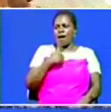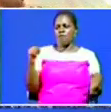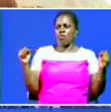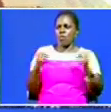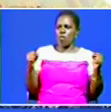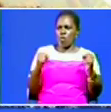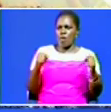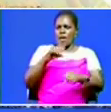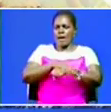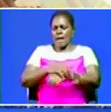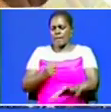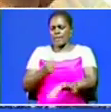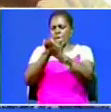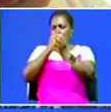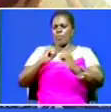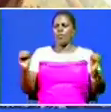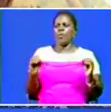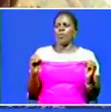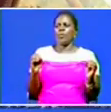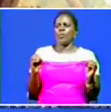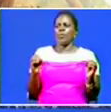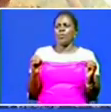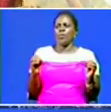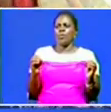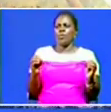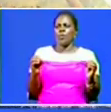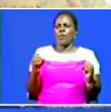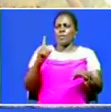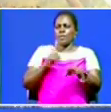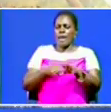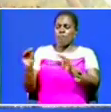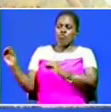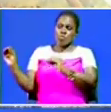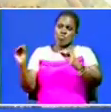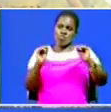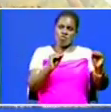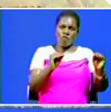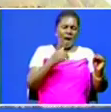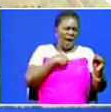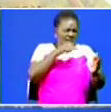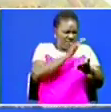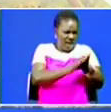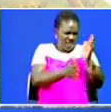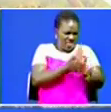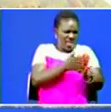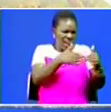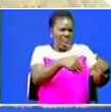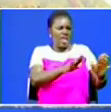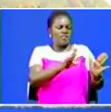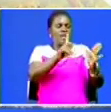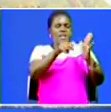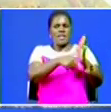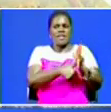Atuja pata vitu ya kujisaidia nayo. Wakati tulitoka Sierra Leone, hatukuja na kitu. Tulikuja nazo,